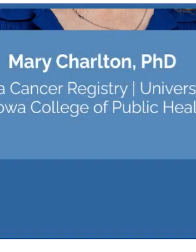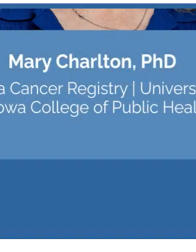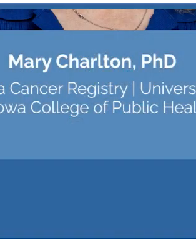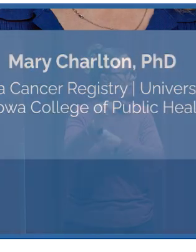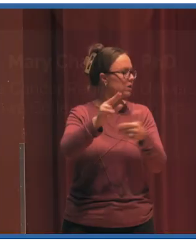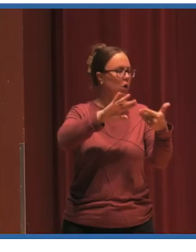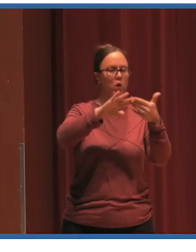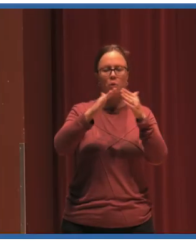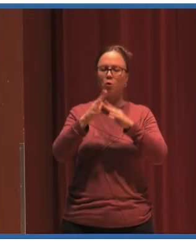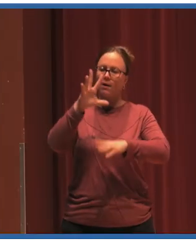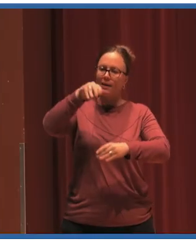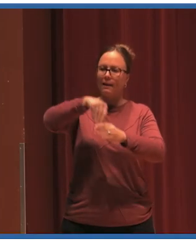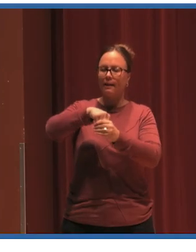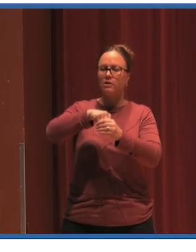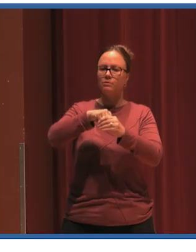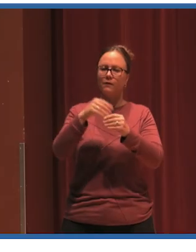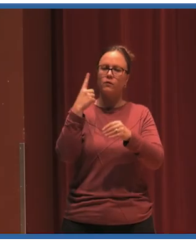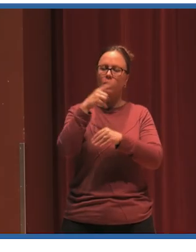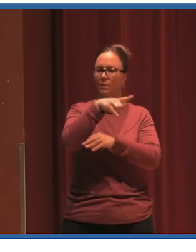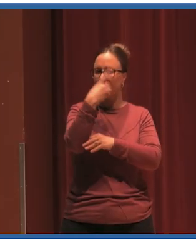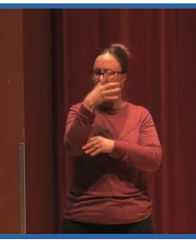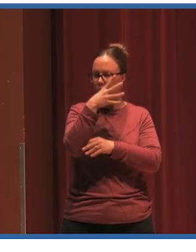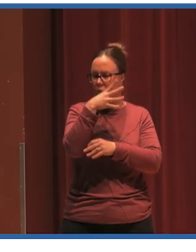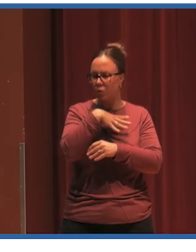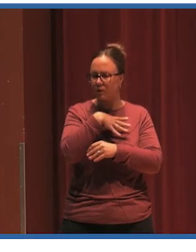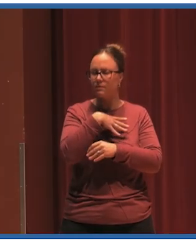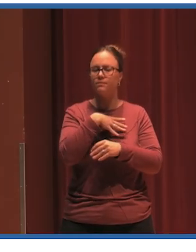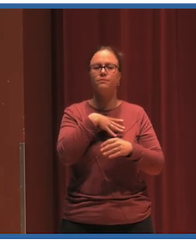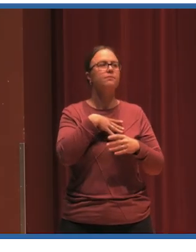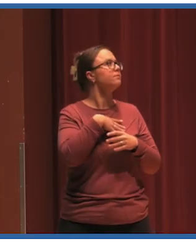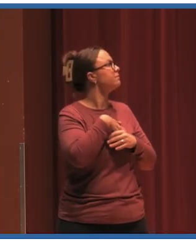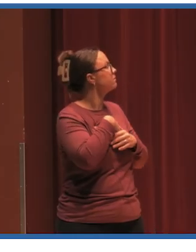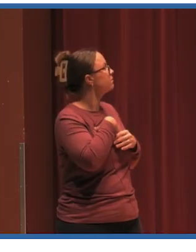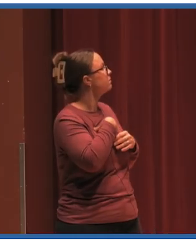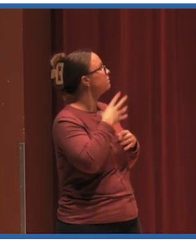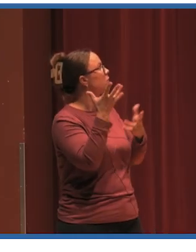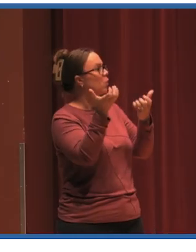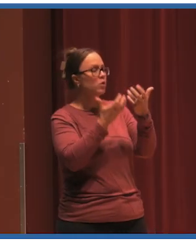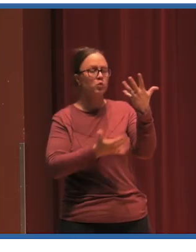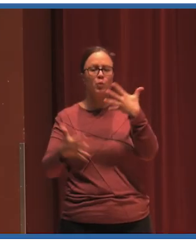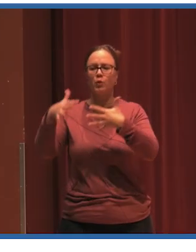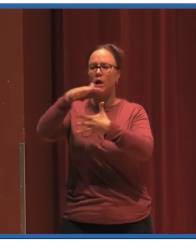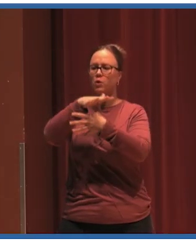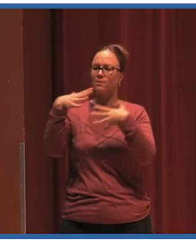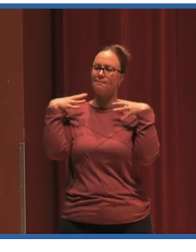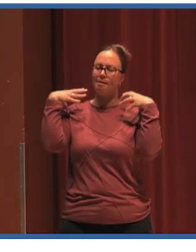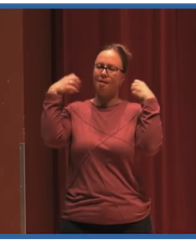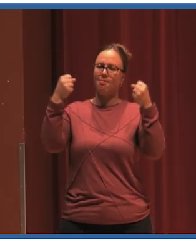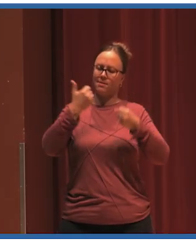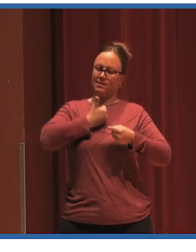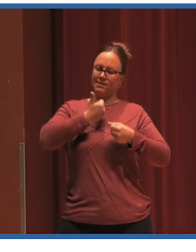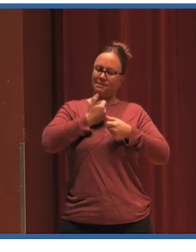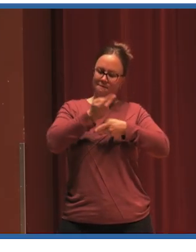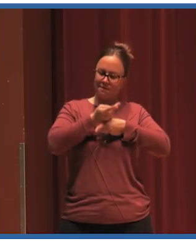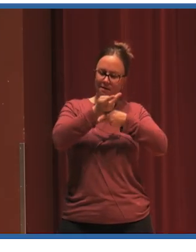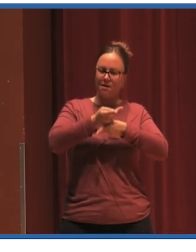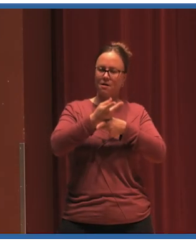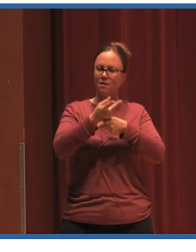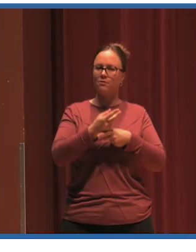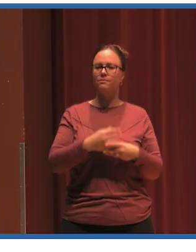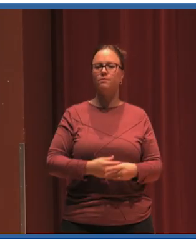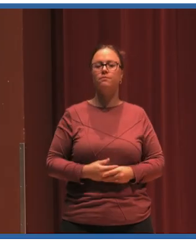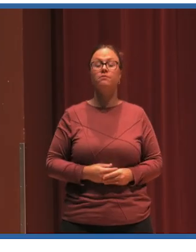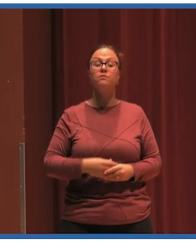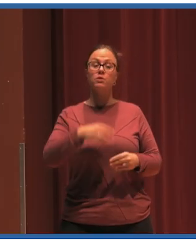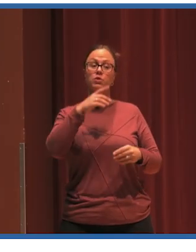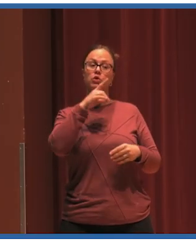Vivian works to empower and mobilize Black women in the greater Des Moines community to prioritize their health, self-care, and wellness. She